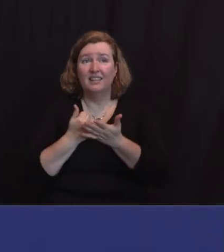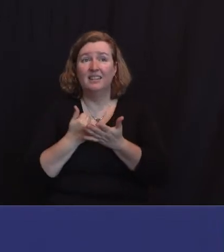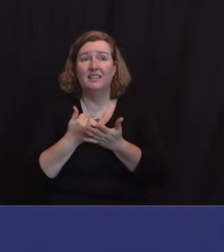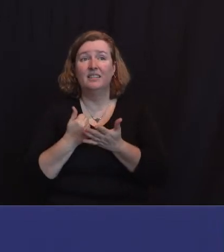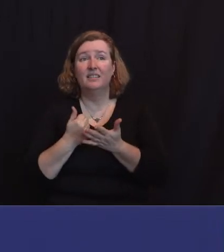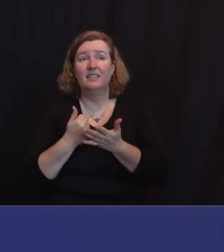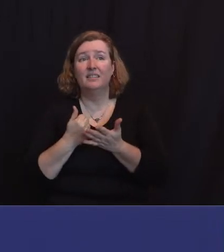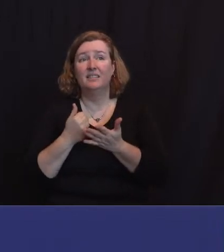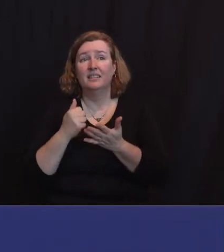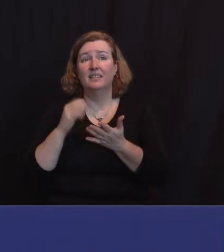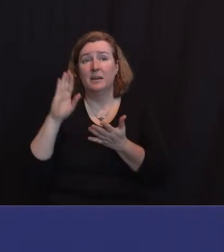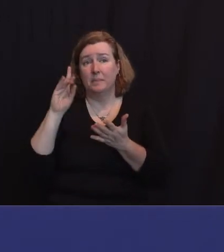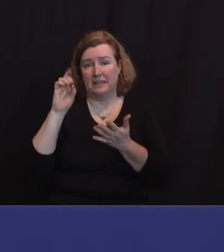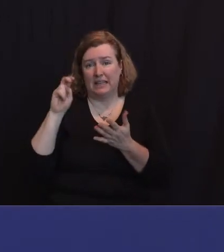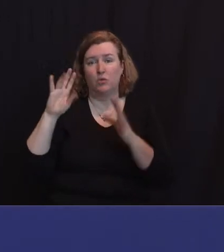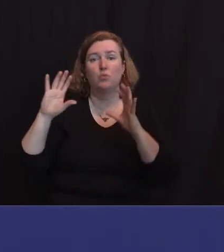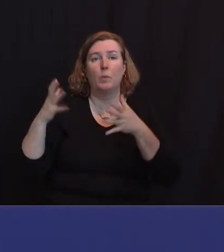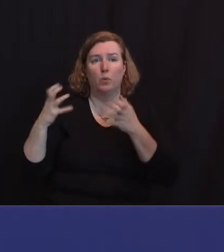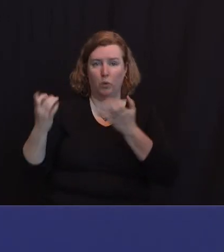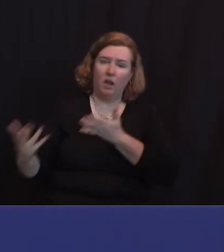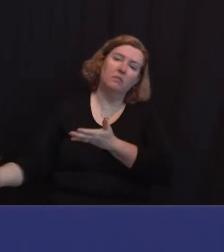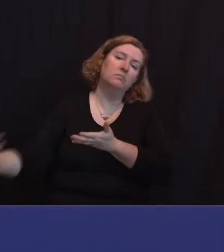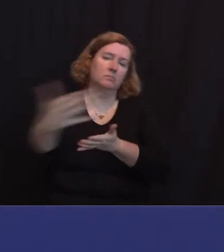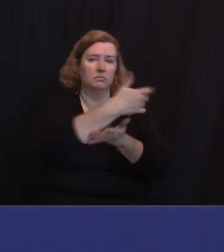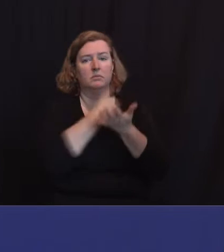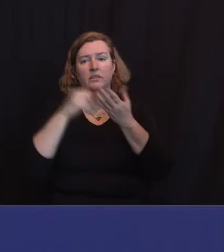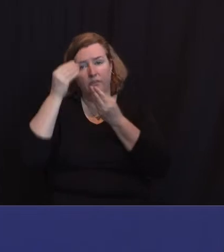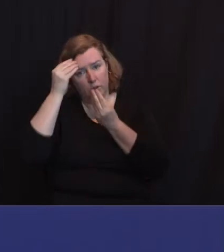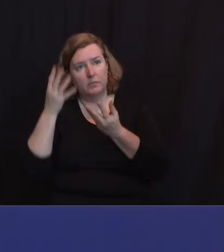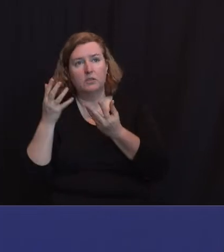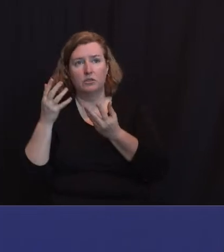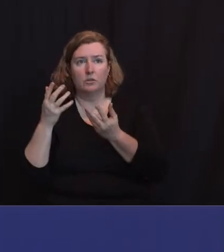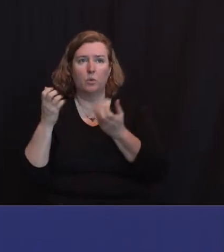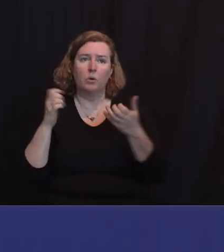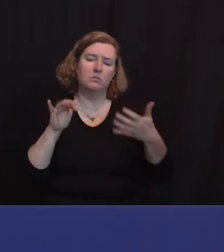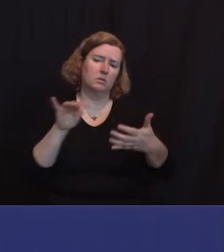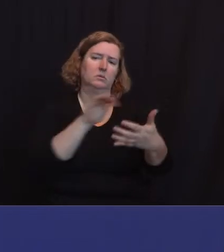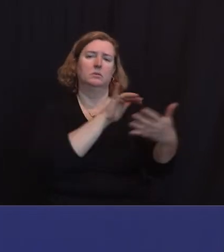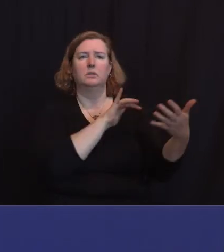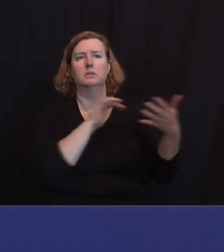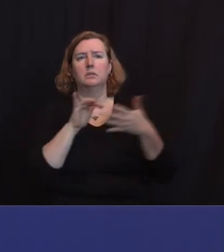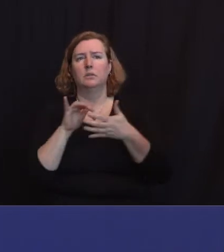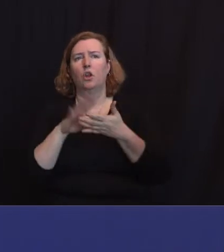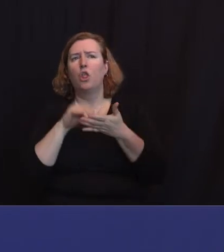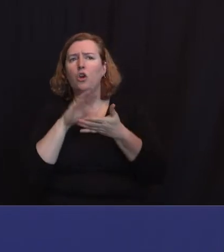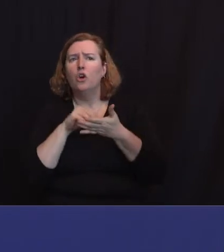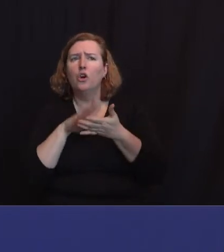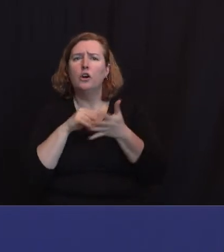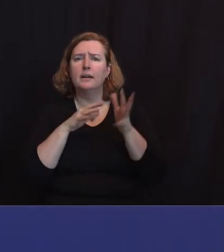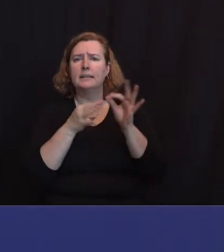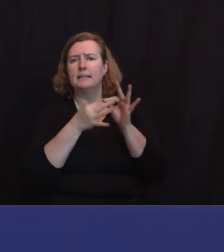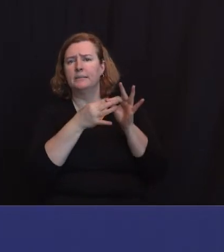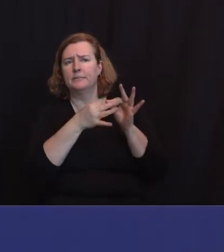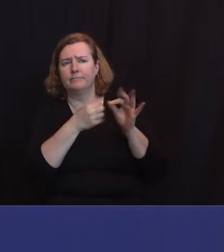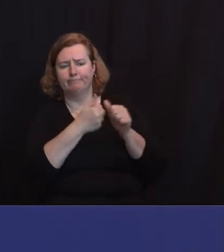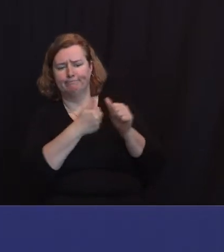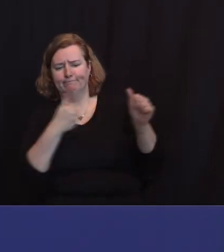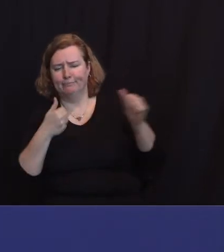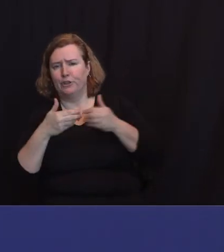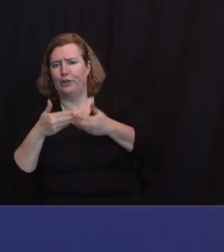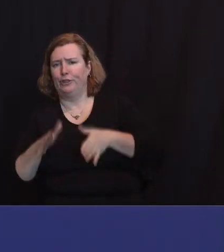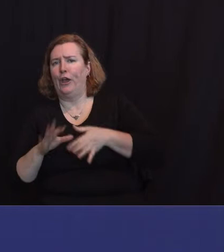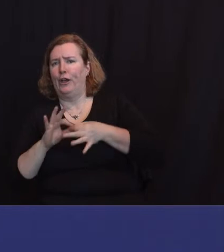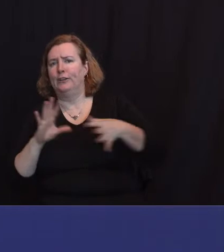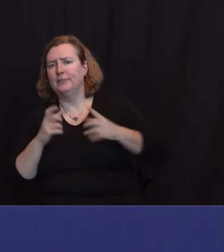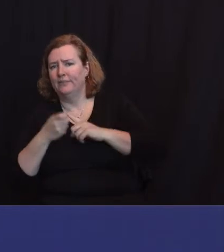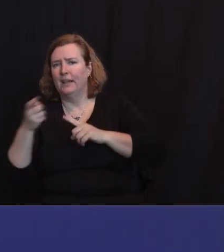including on items of learning loss, as do we. That's a test, my colleagues will correct me if I'm wrong, that we administered last